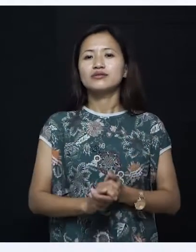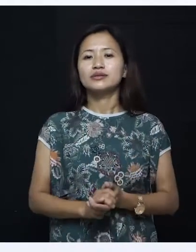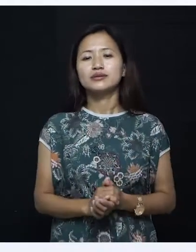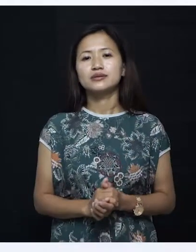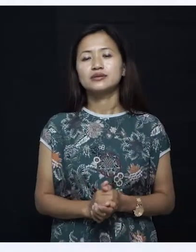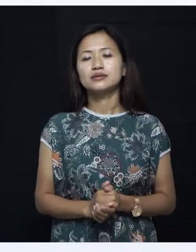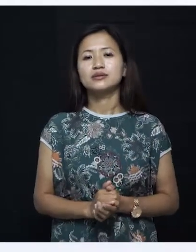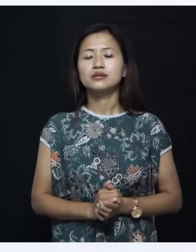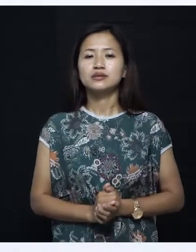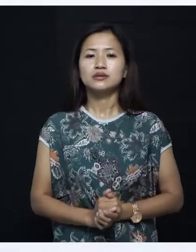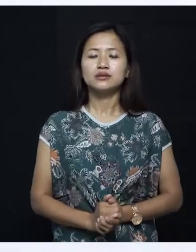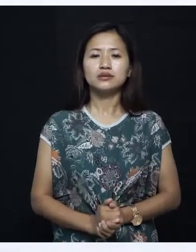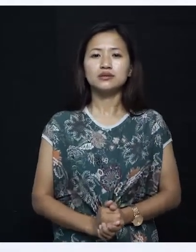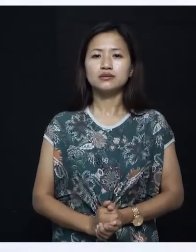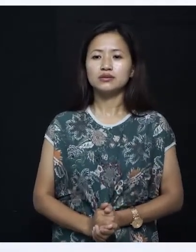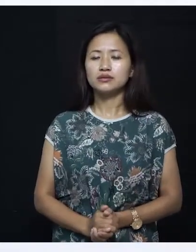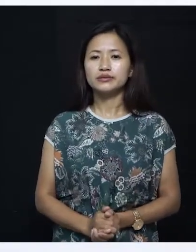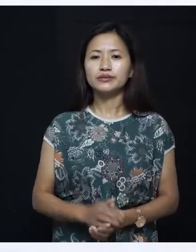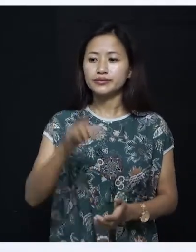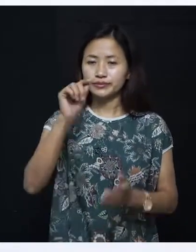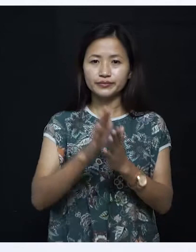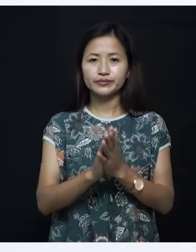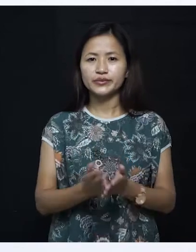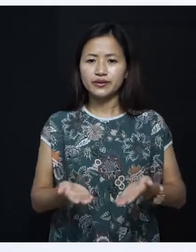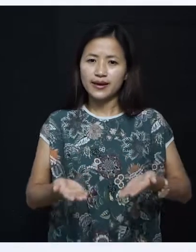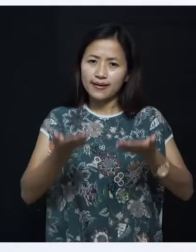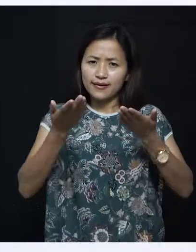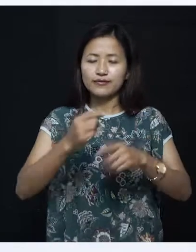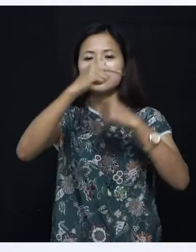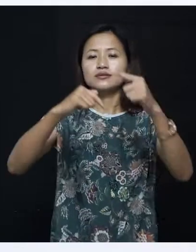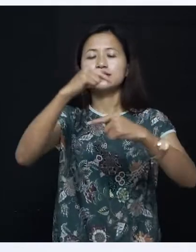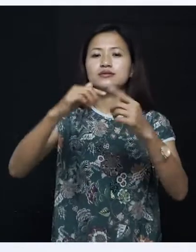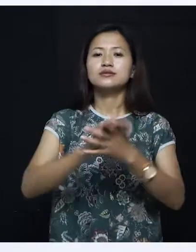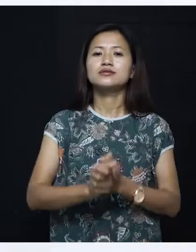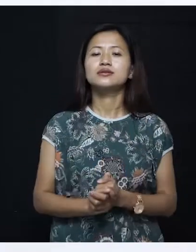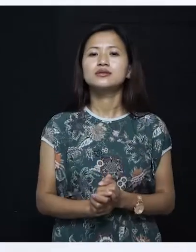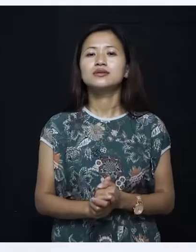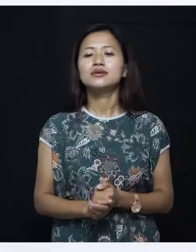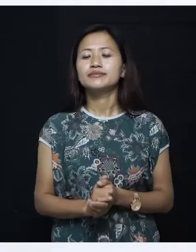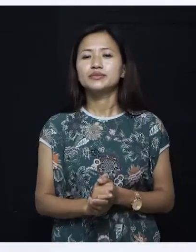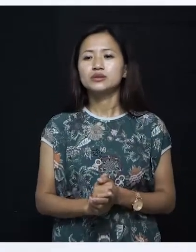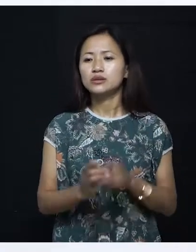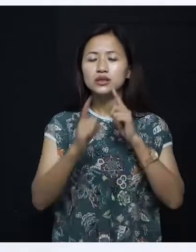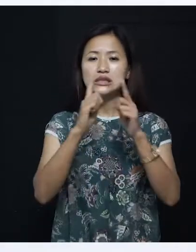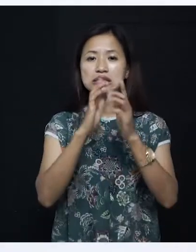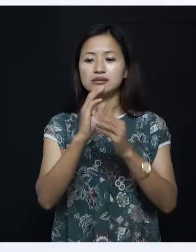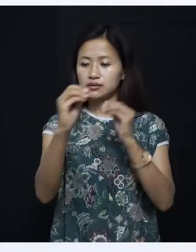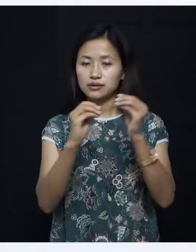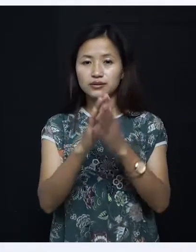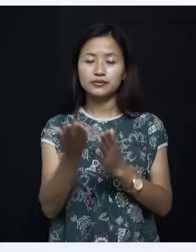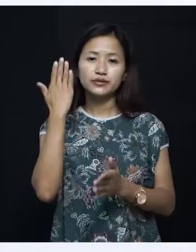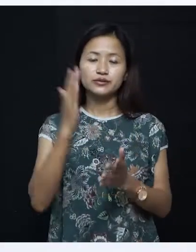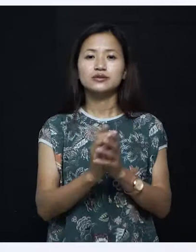based industries, it will be mainly to do with this heavy industries. Heavy industries we have already discussed in the